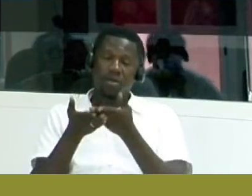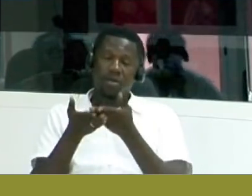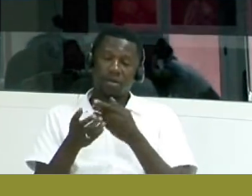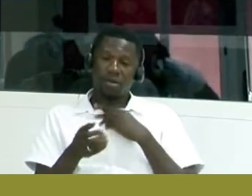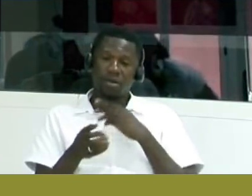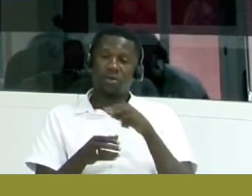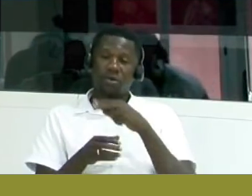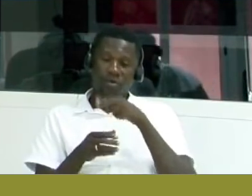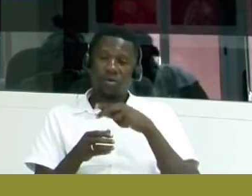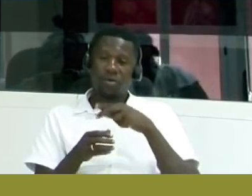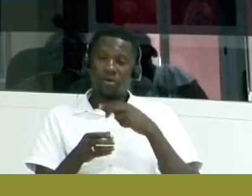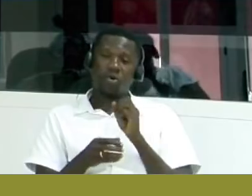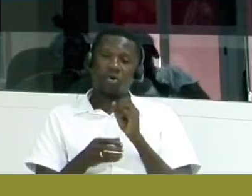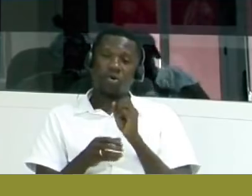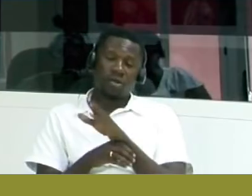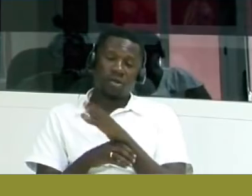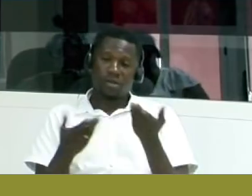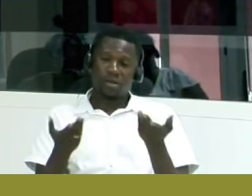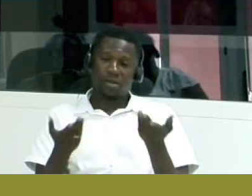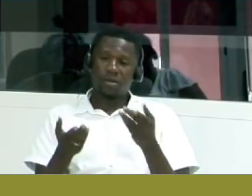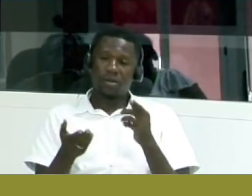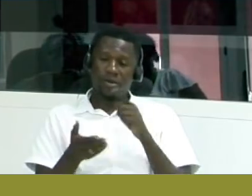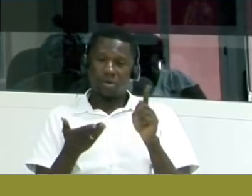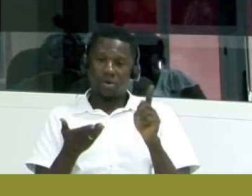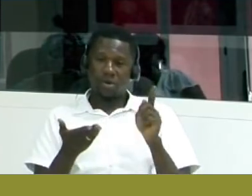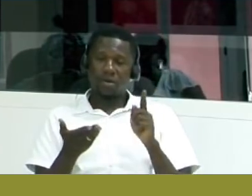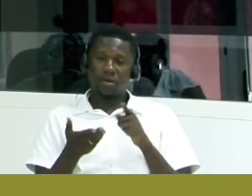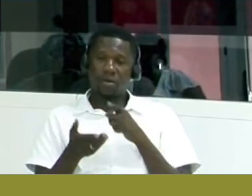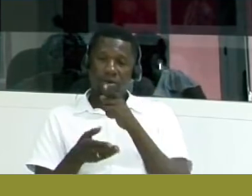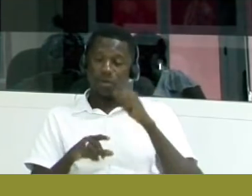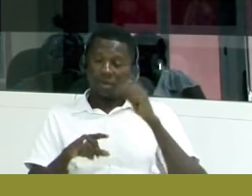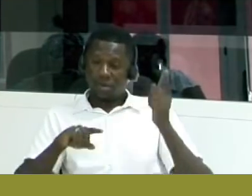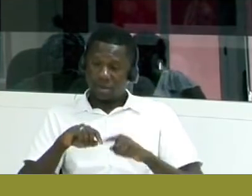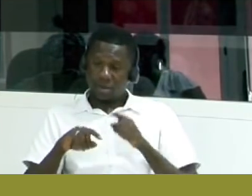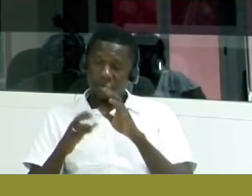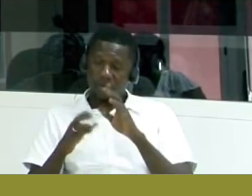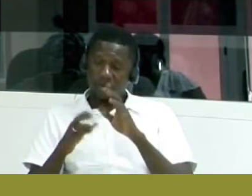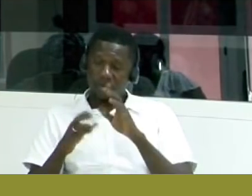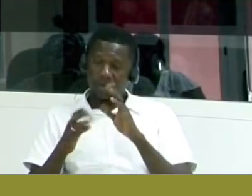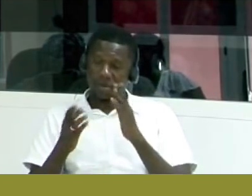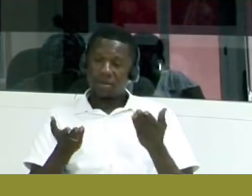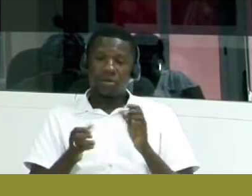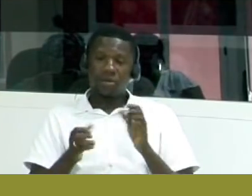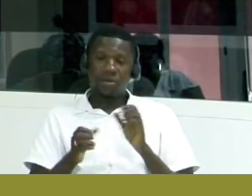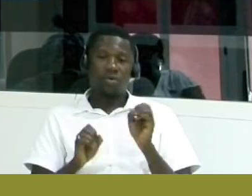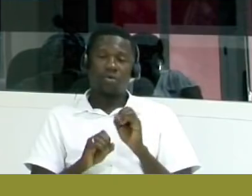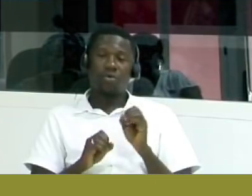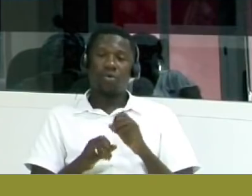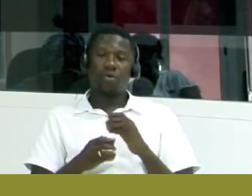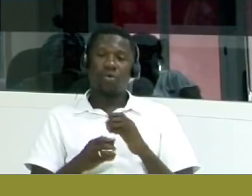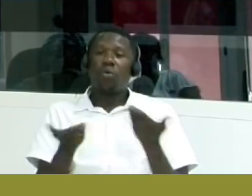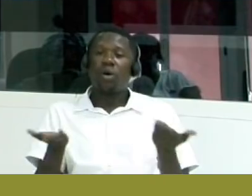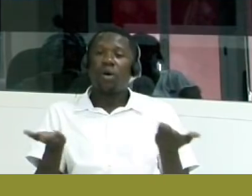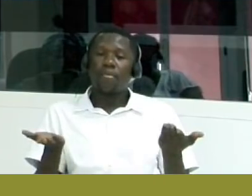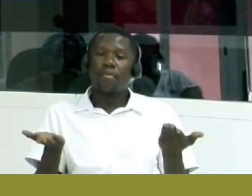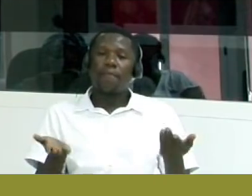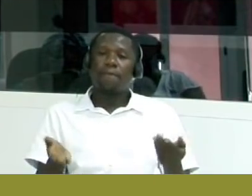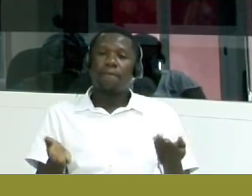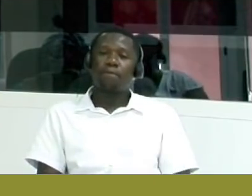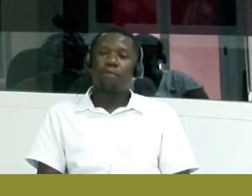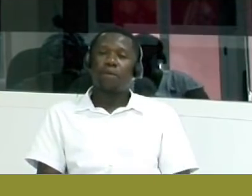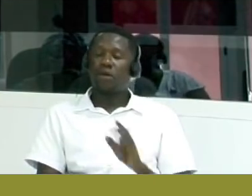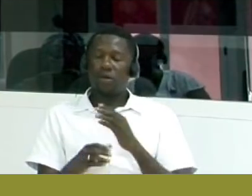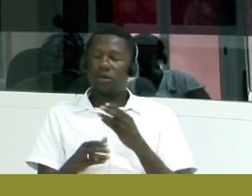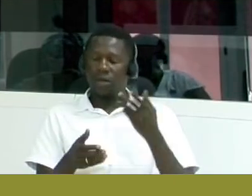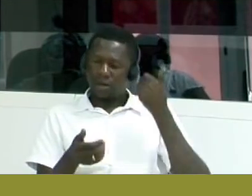orders. Right? Correct? Yeah. Did you charge them with any? No. Why didn't you? It didn't even occur to me to charge